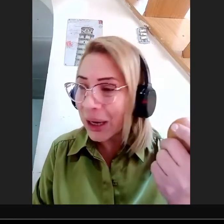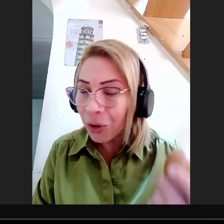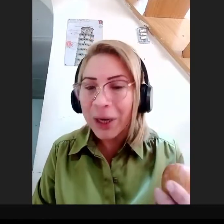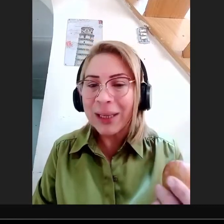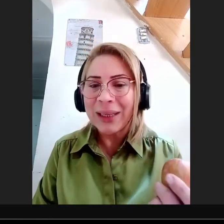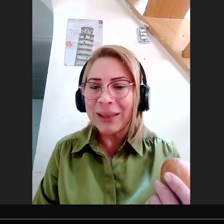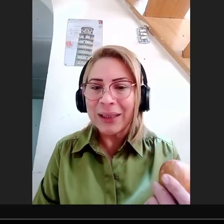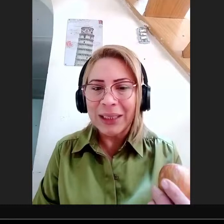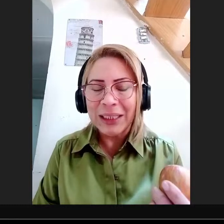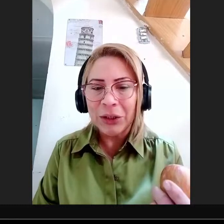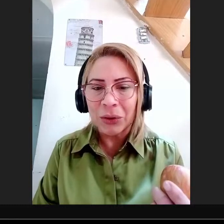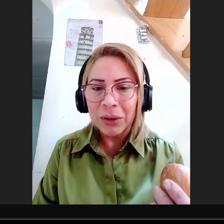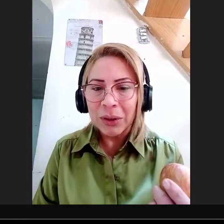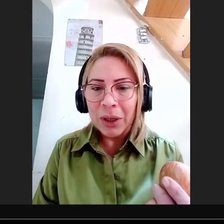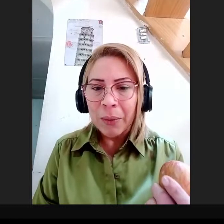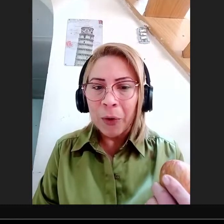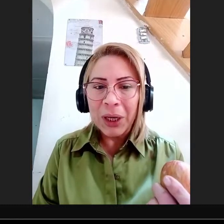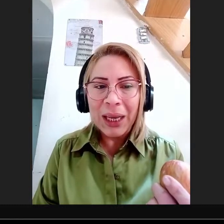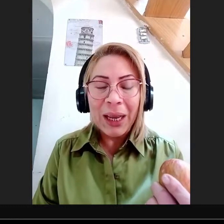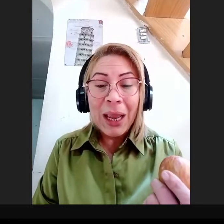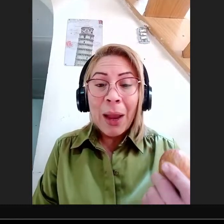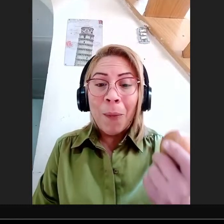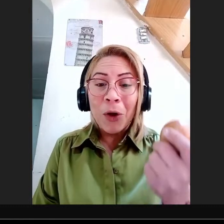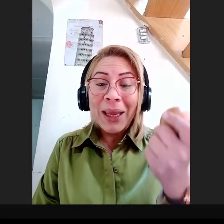understands this crime.